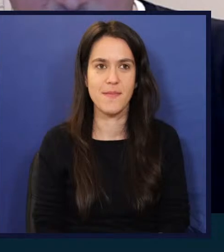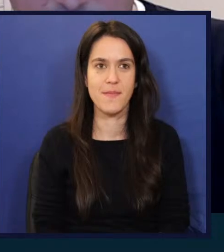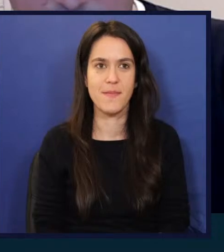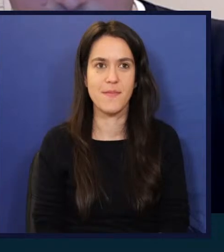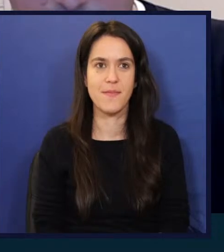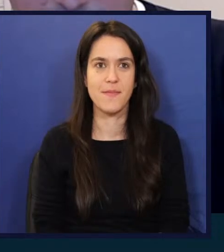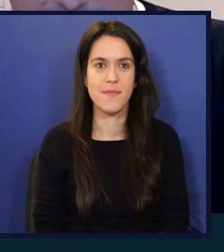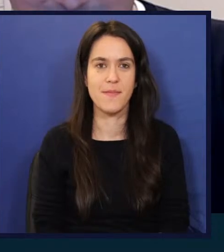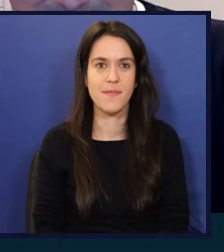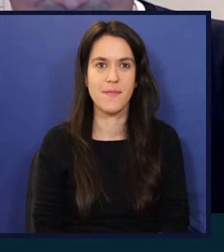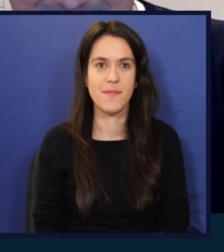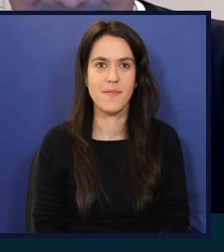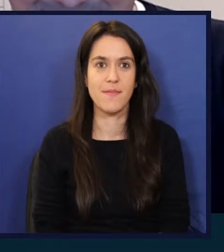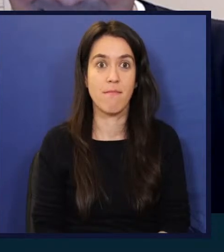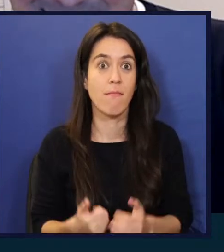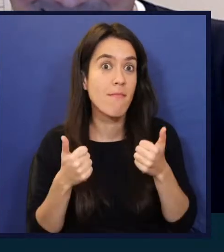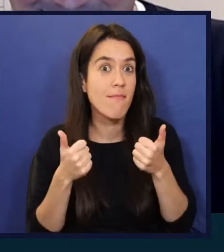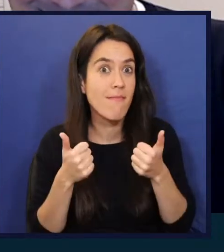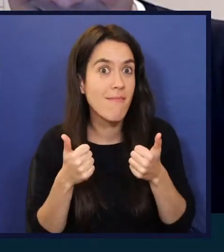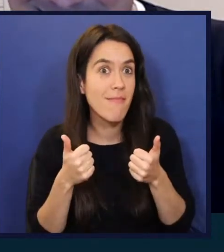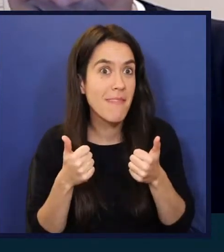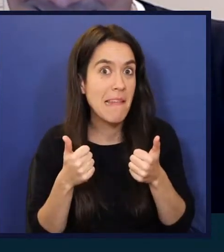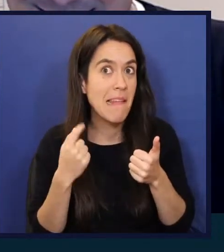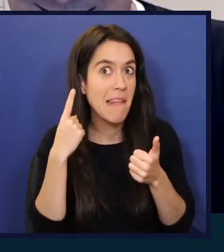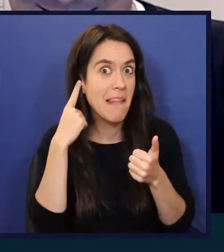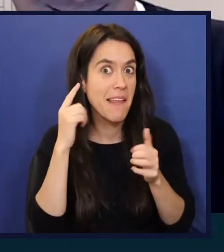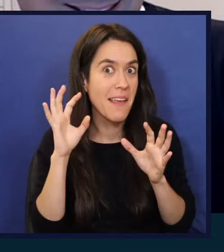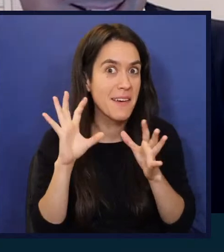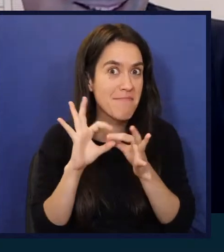Cool. Are you still with me? Yeah. Yeah.